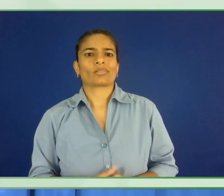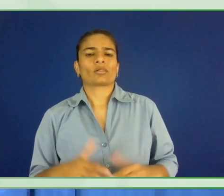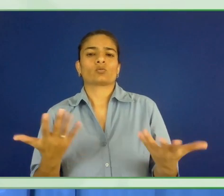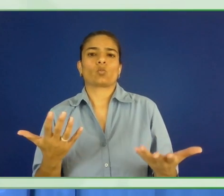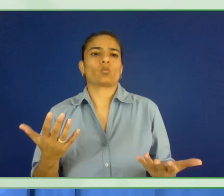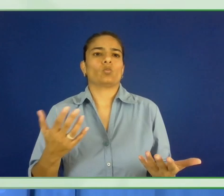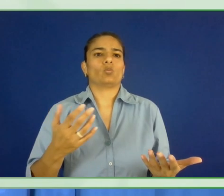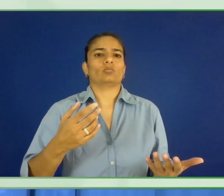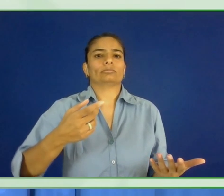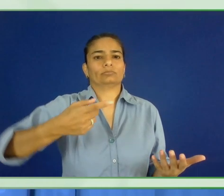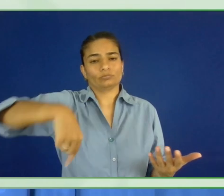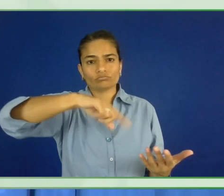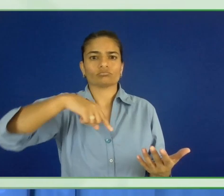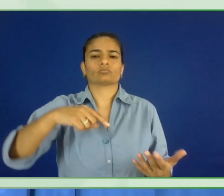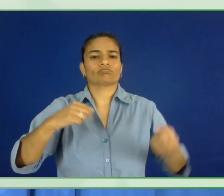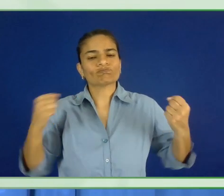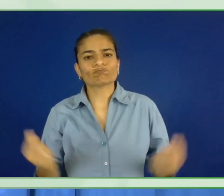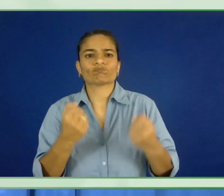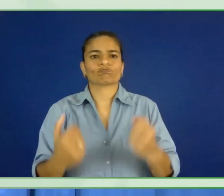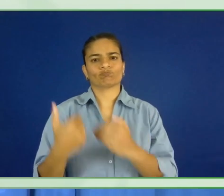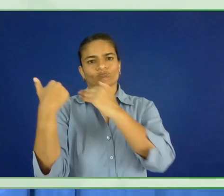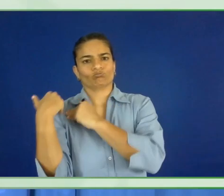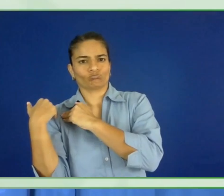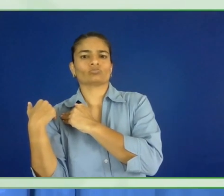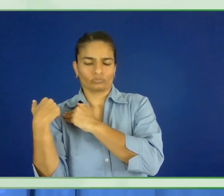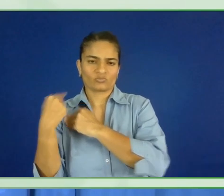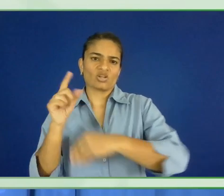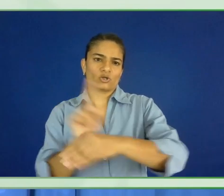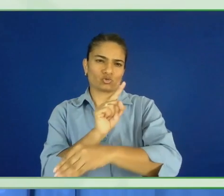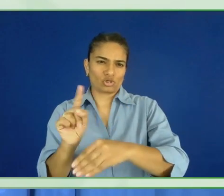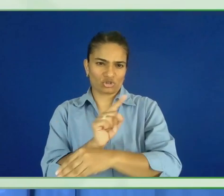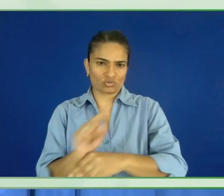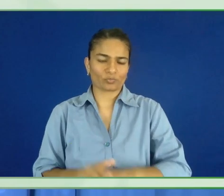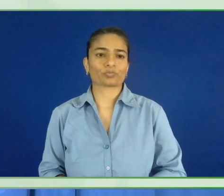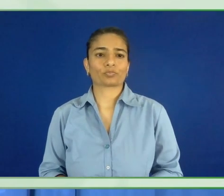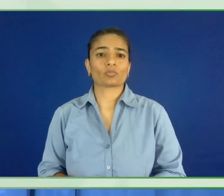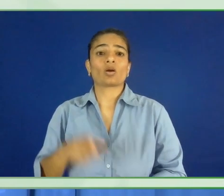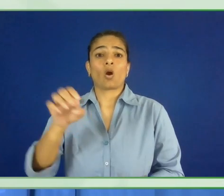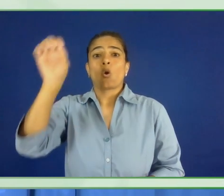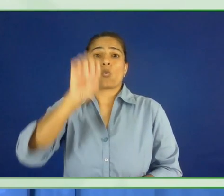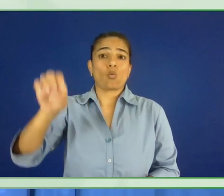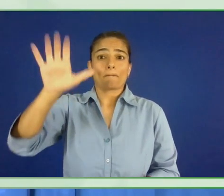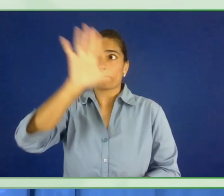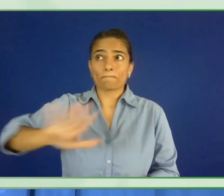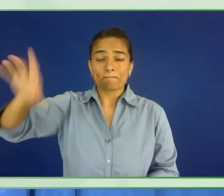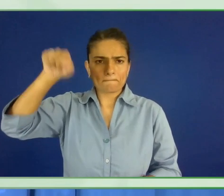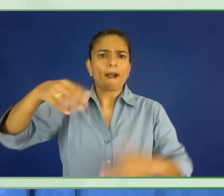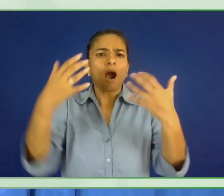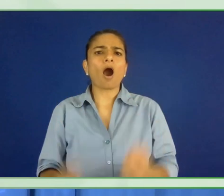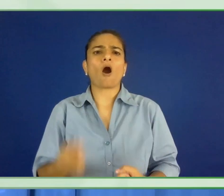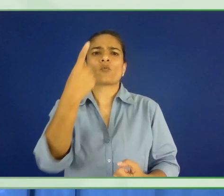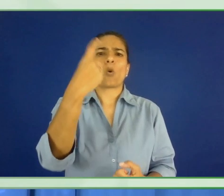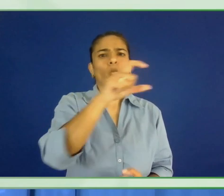European Week for the employment of persons with disabilities, and during this week, there's an internship, one-day internship. And we